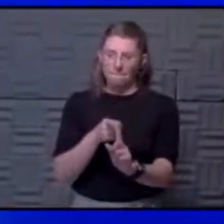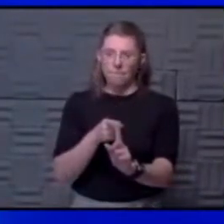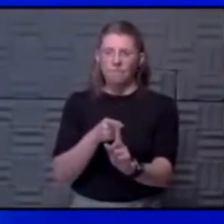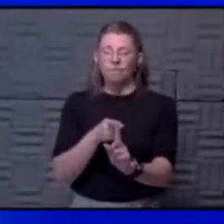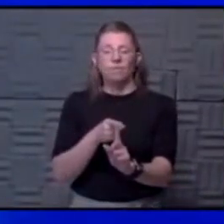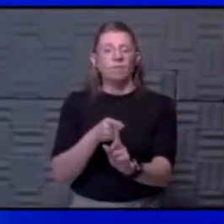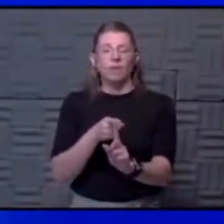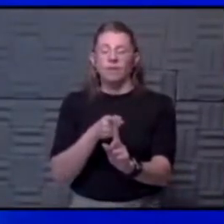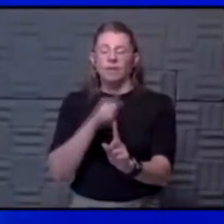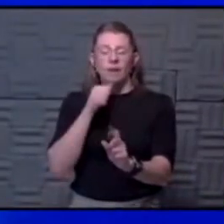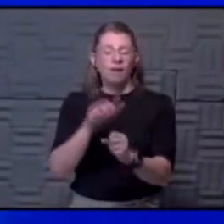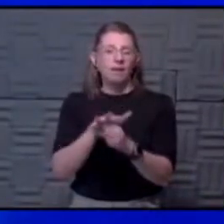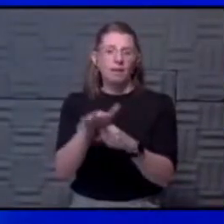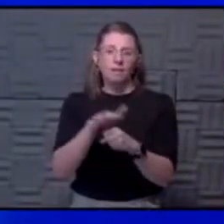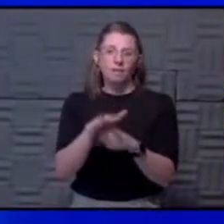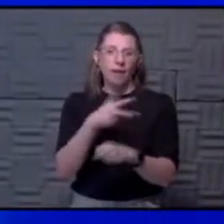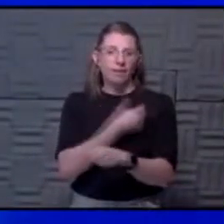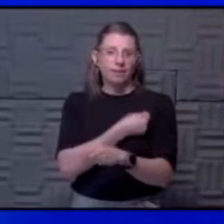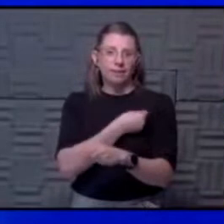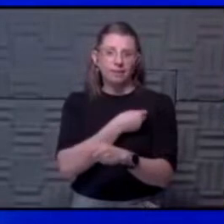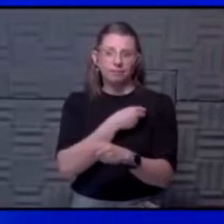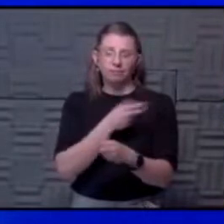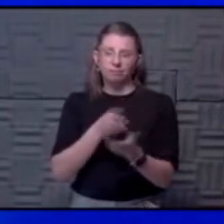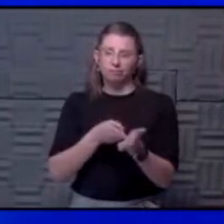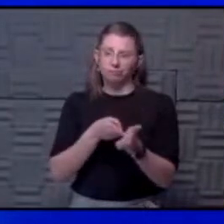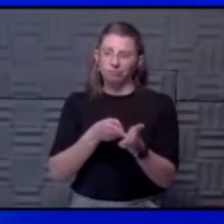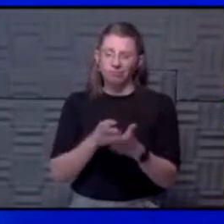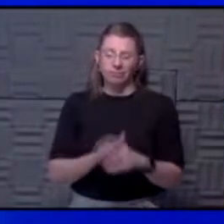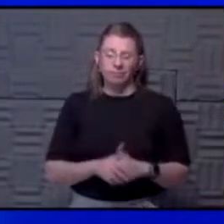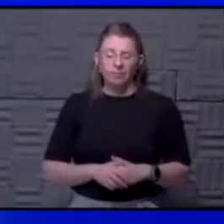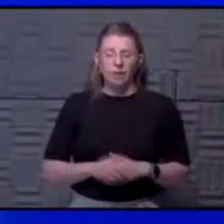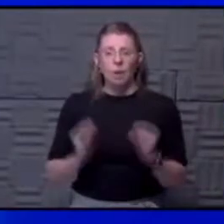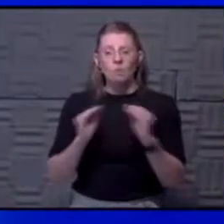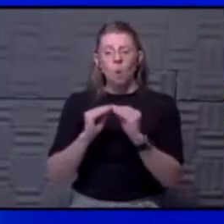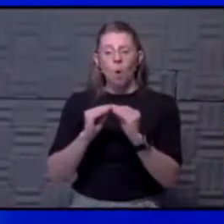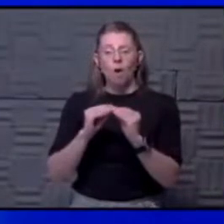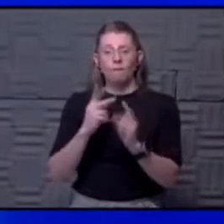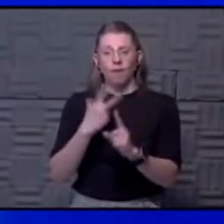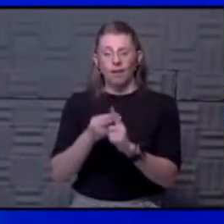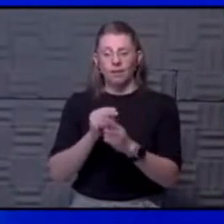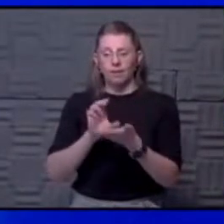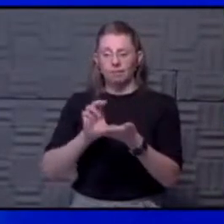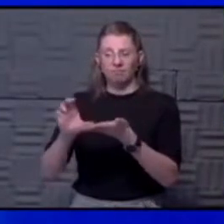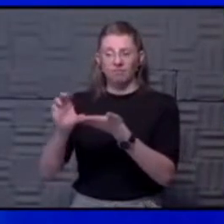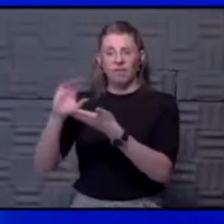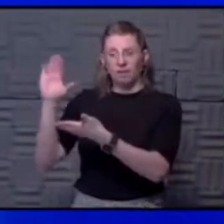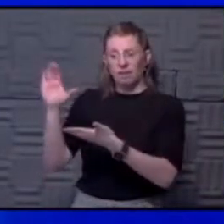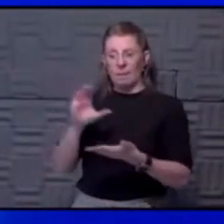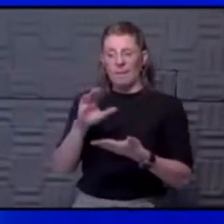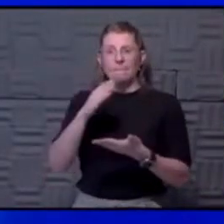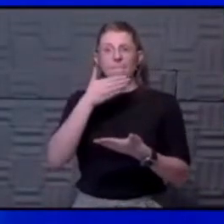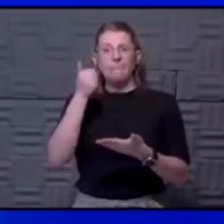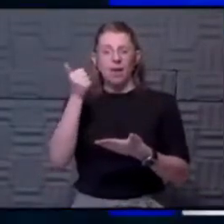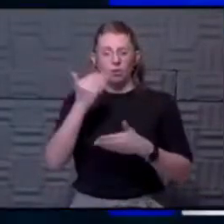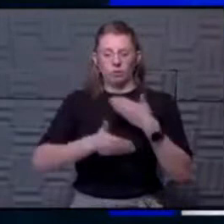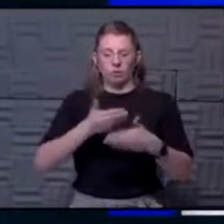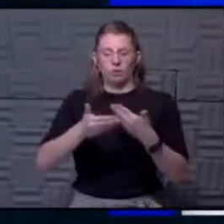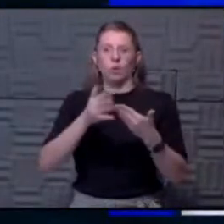is really there's just not enough vaccine. And as we get more vaccine, we will be so much better off. Any other thoughts, Dr.